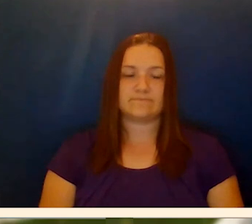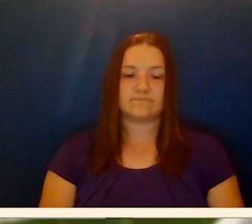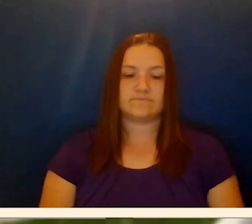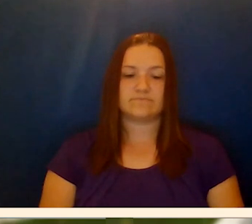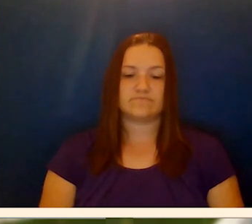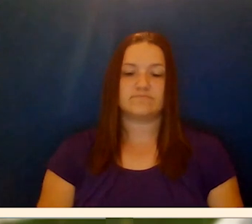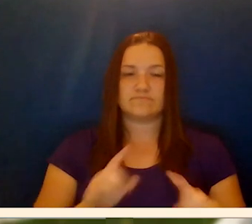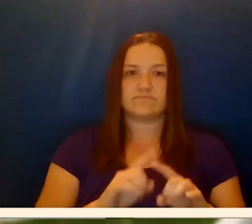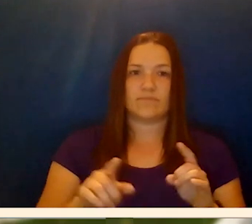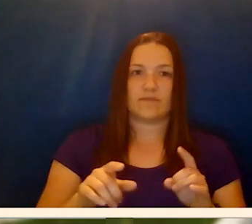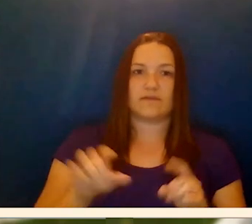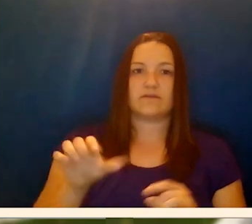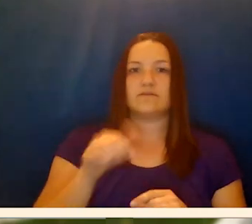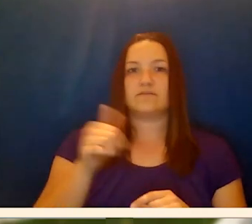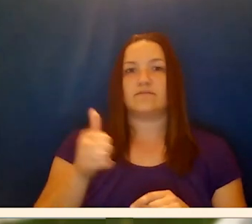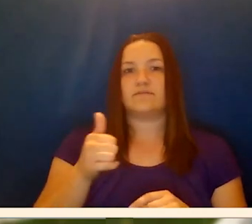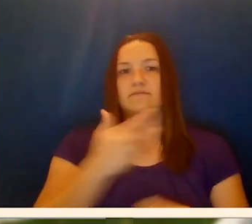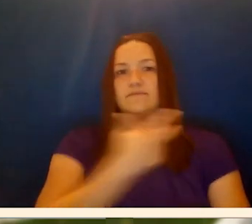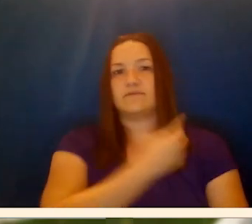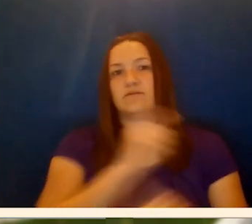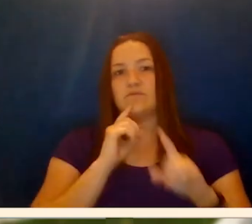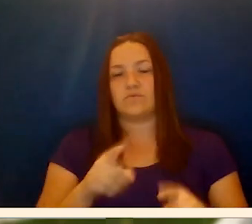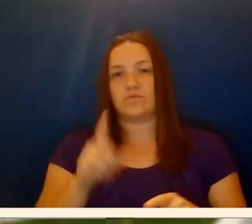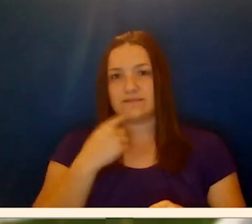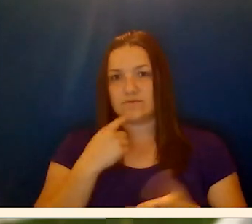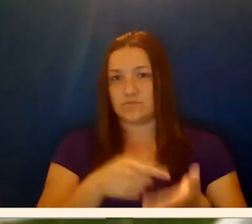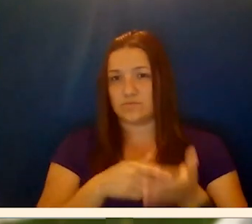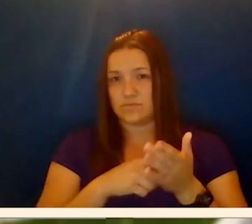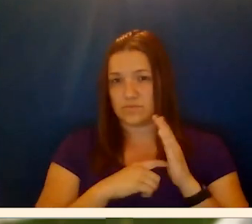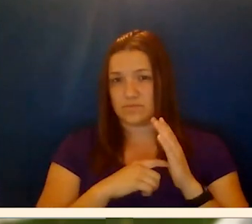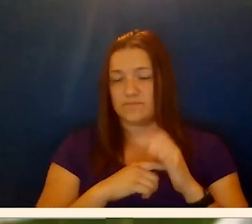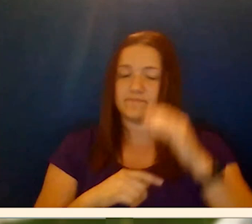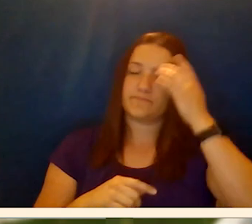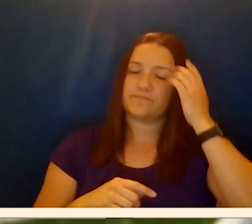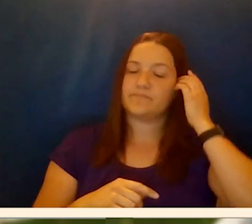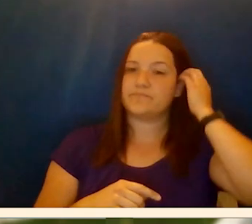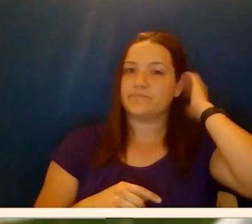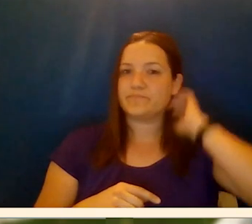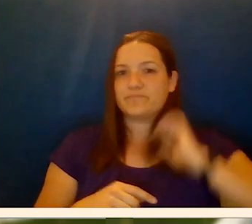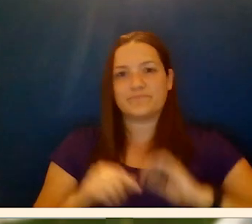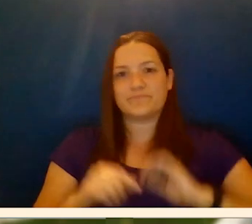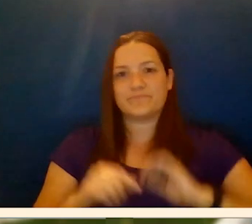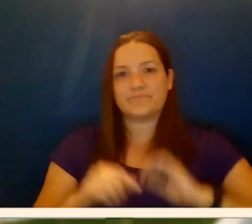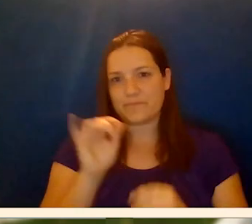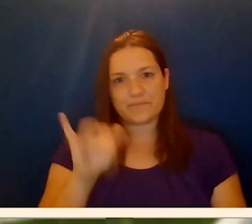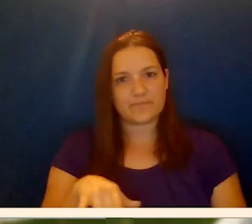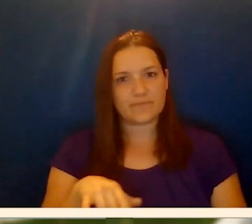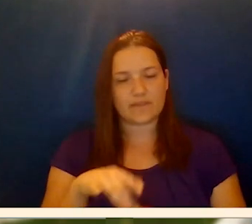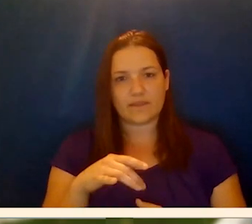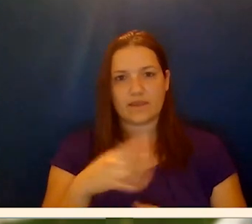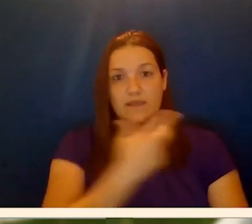mandatory, so that no longer makes that, get vaccinated or show proof of